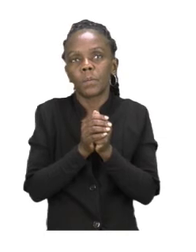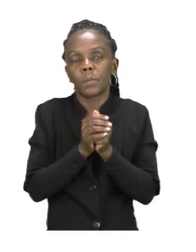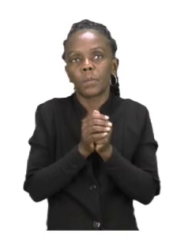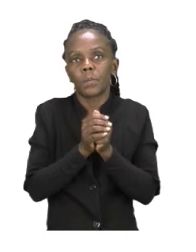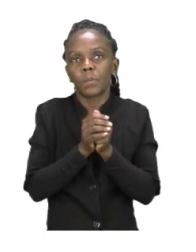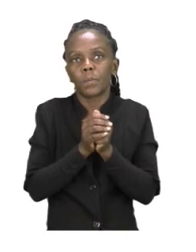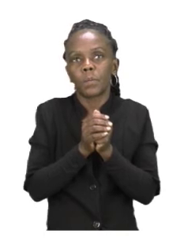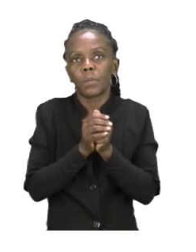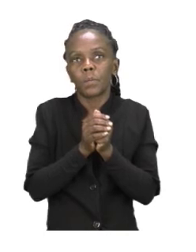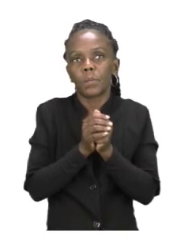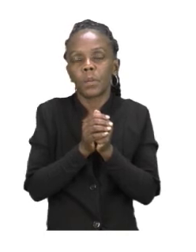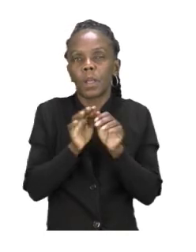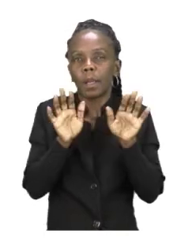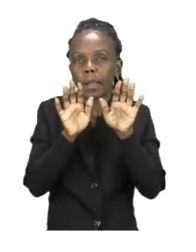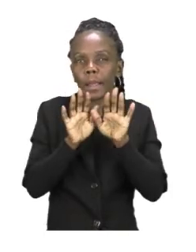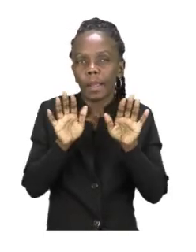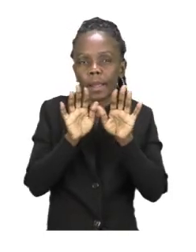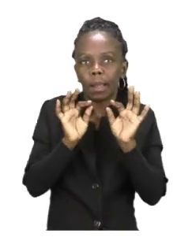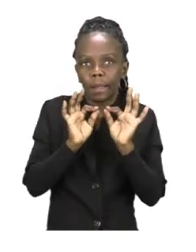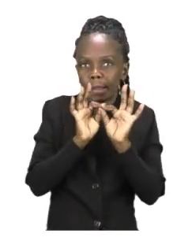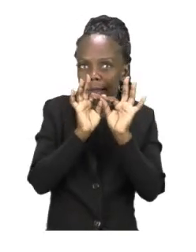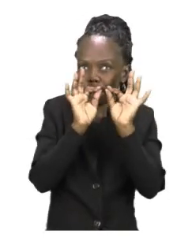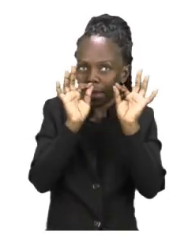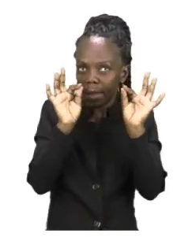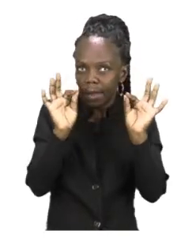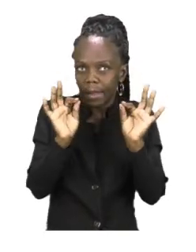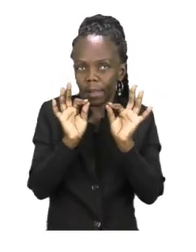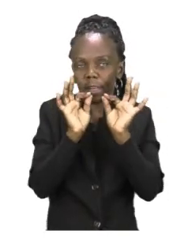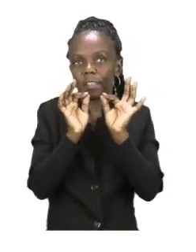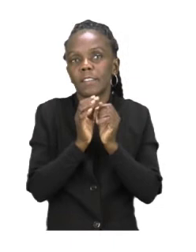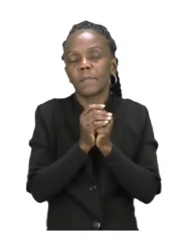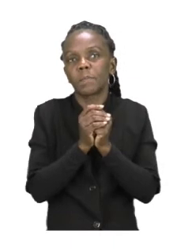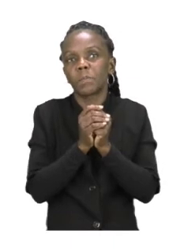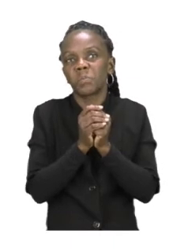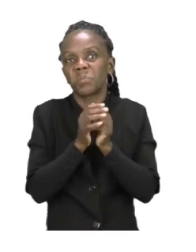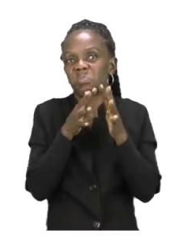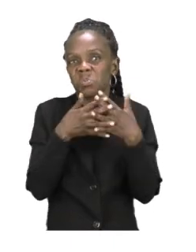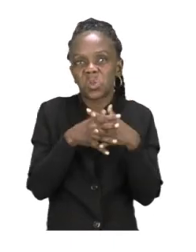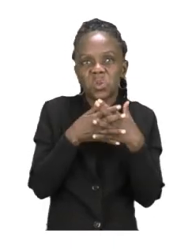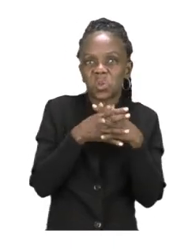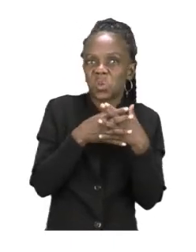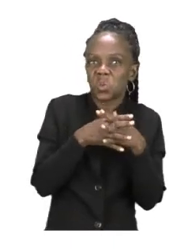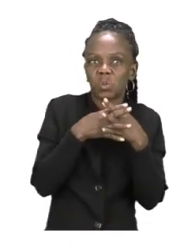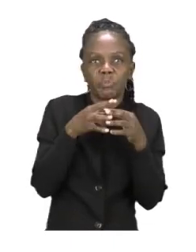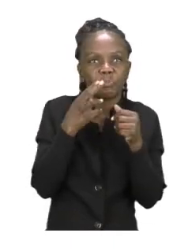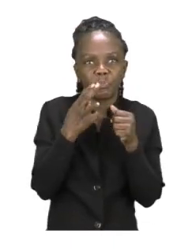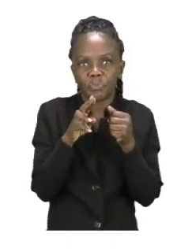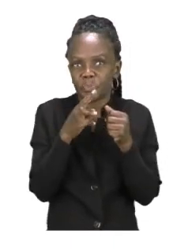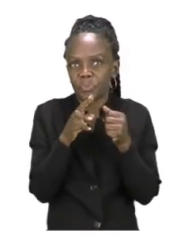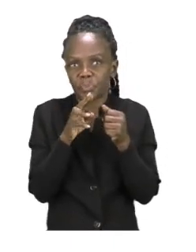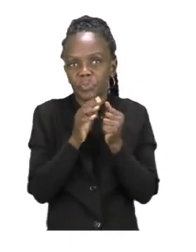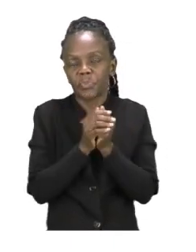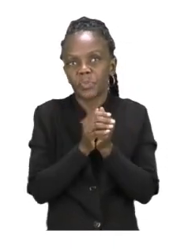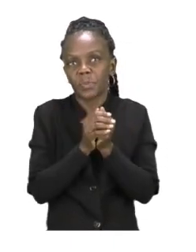the corners and that there are no spots that are left behind. You must also color